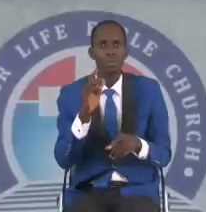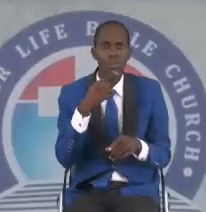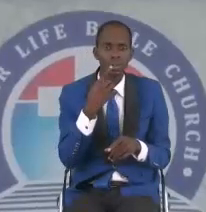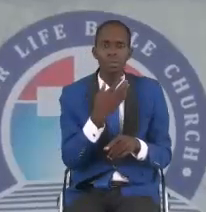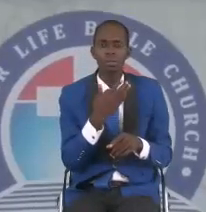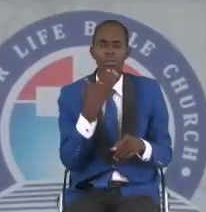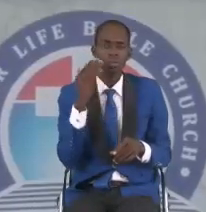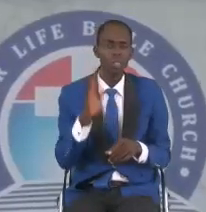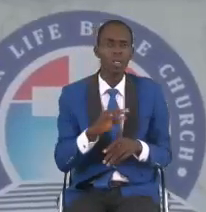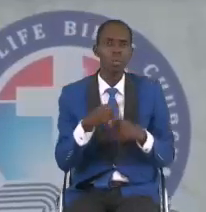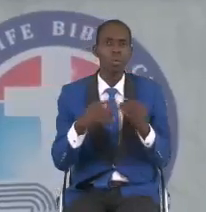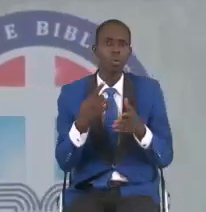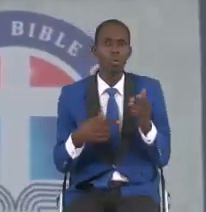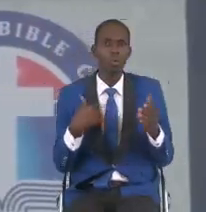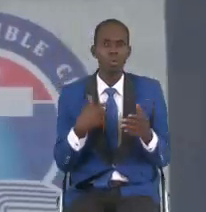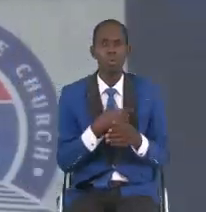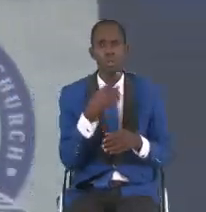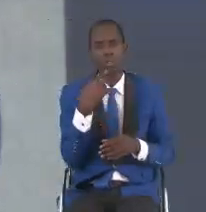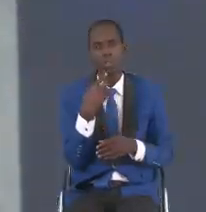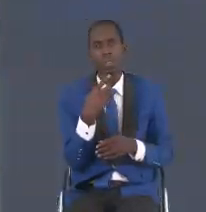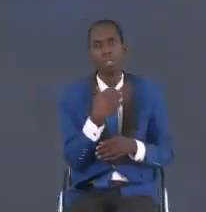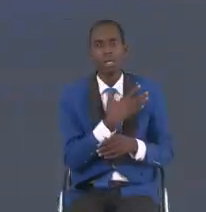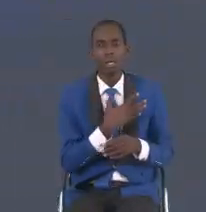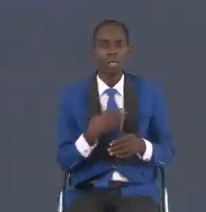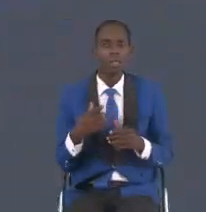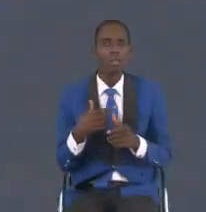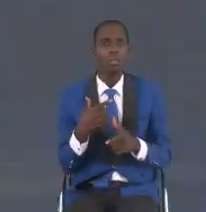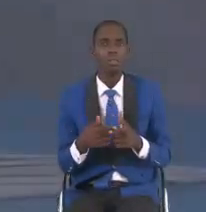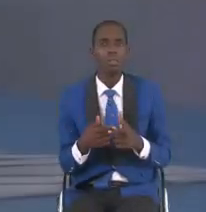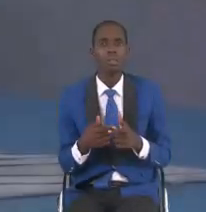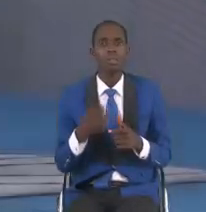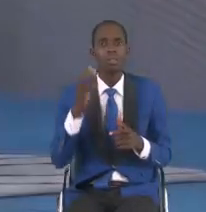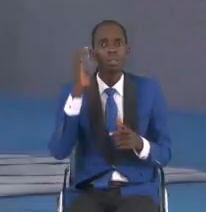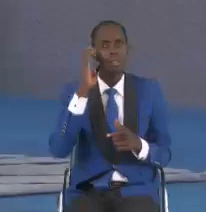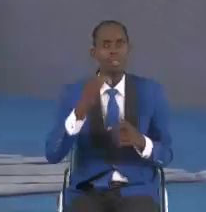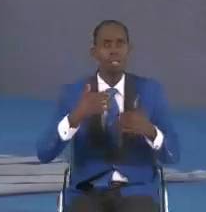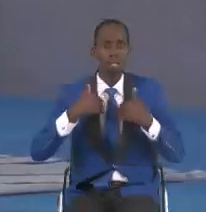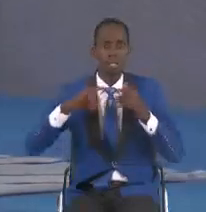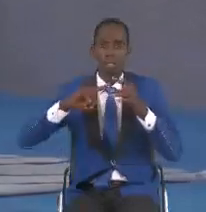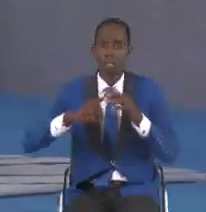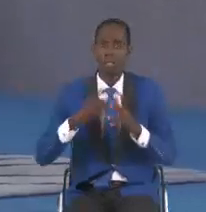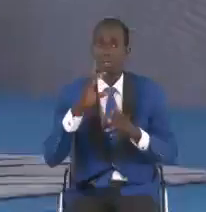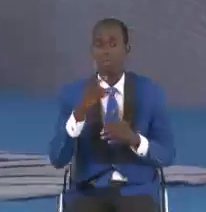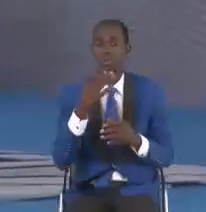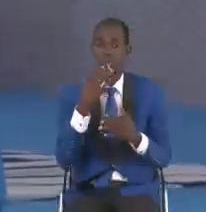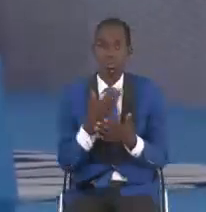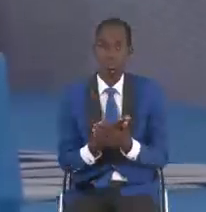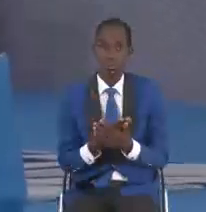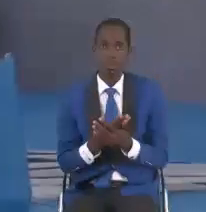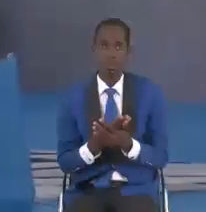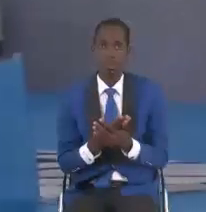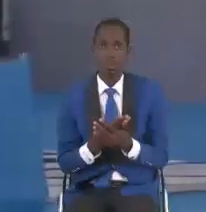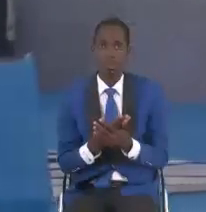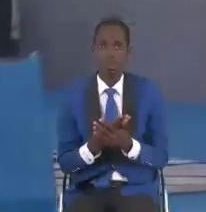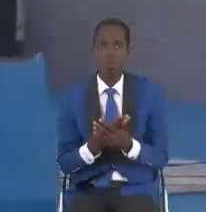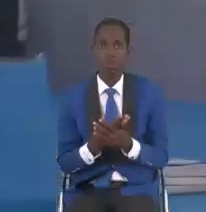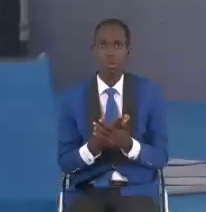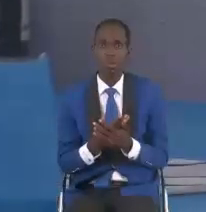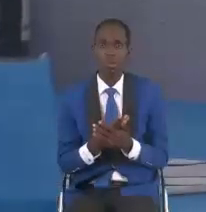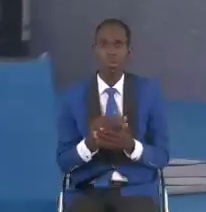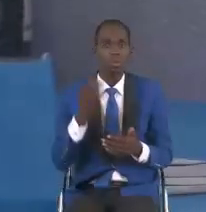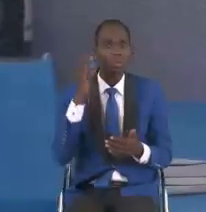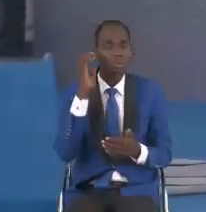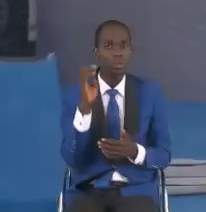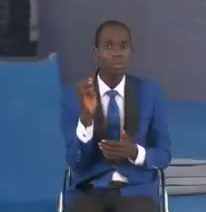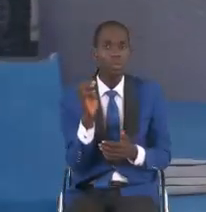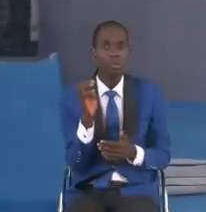saying. And he had started well. He'll marry a man, that